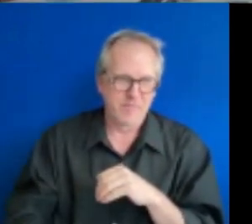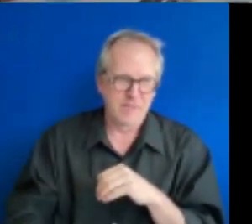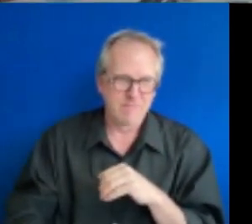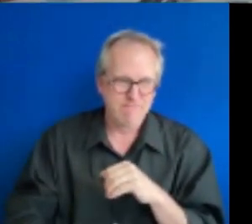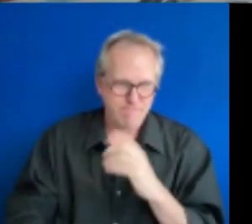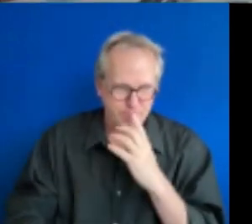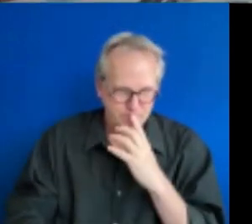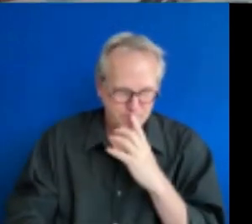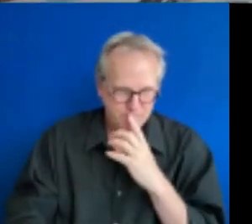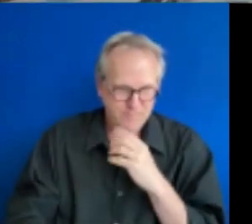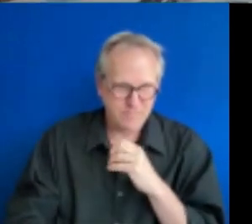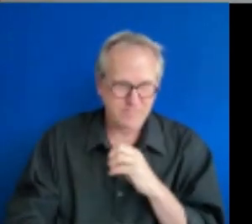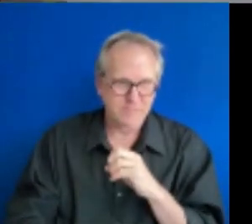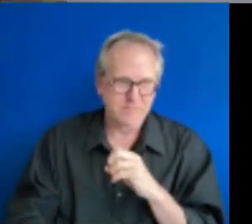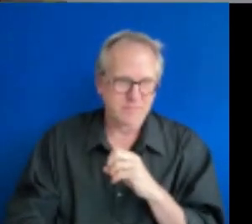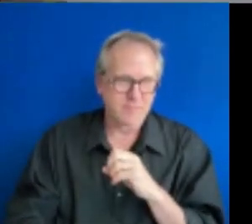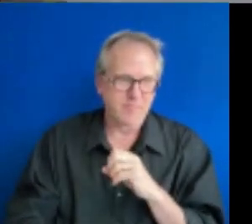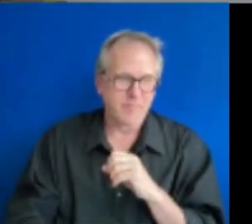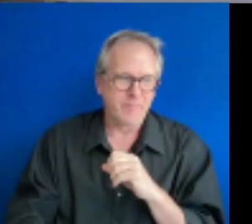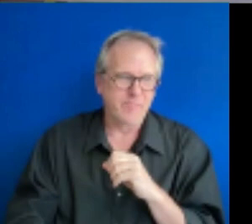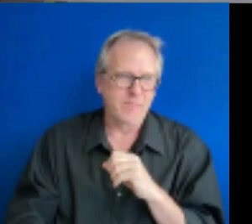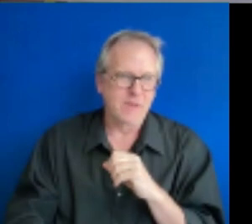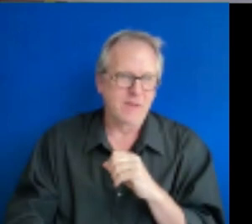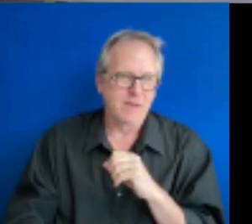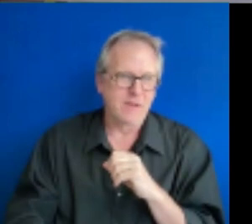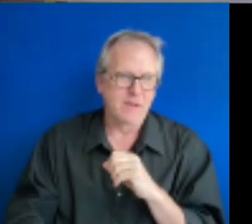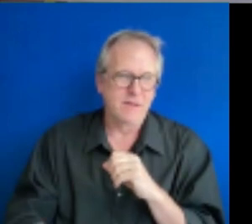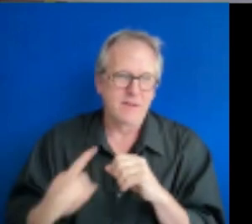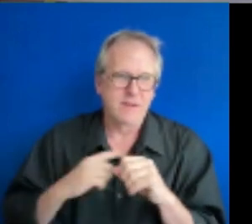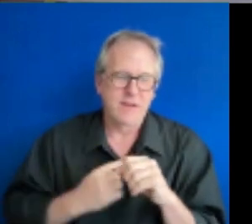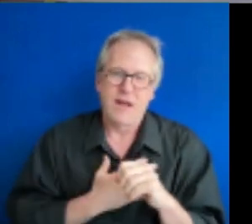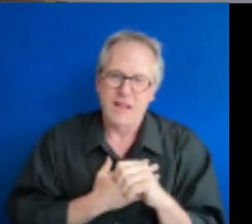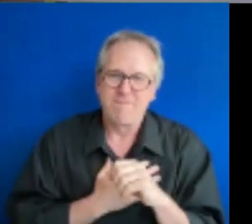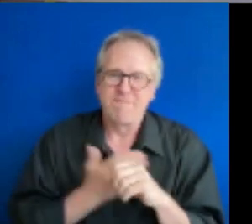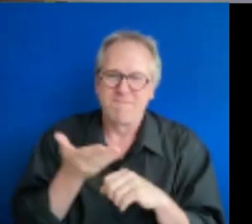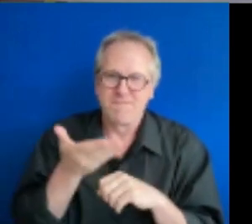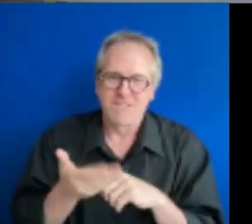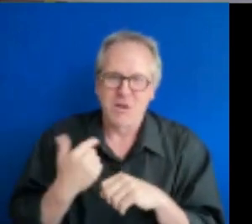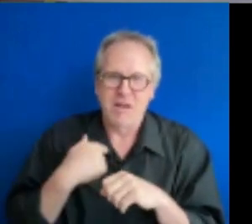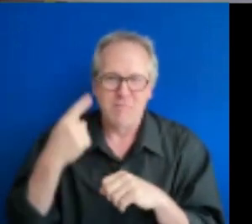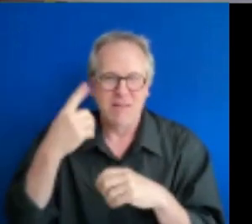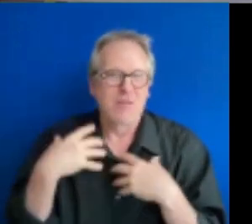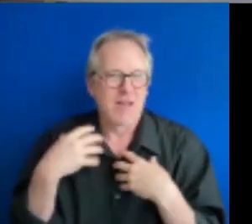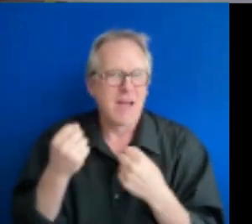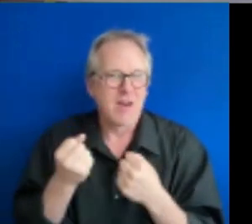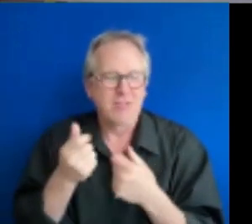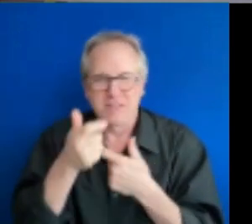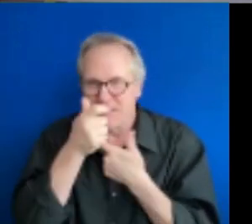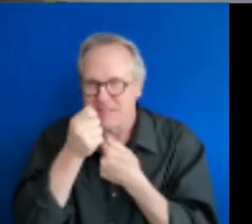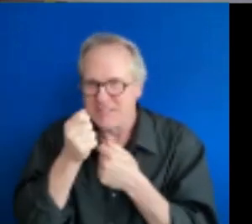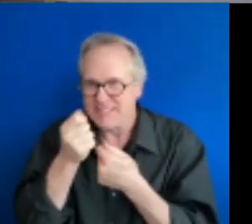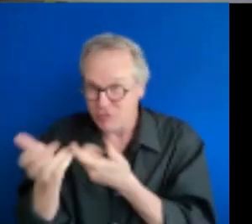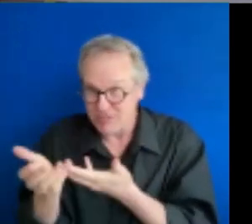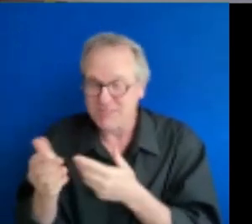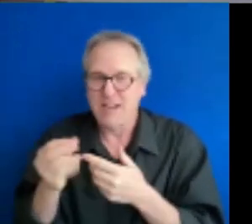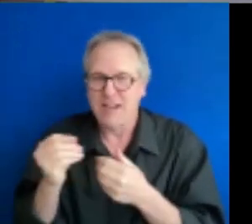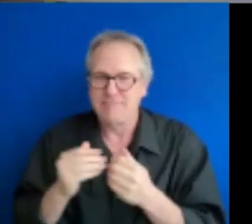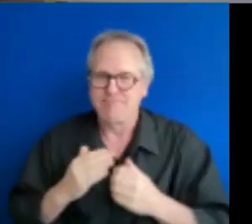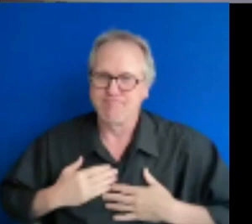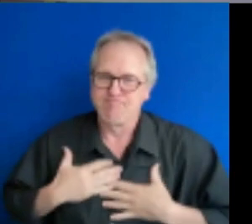health interest and passion. I love that you have a mental health interest and passion.